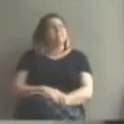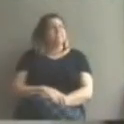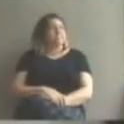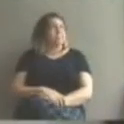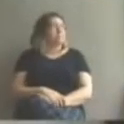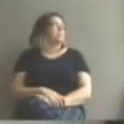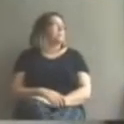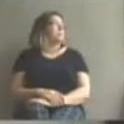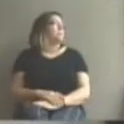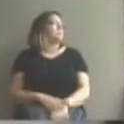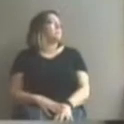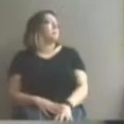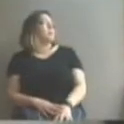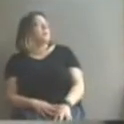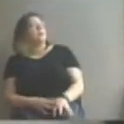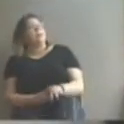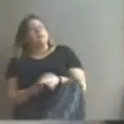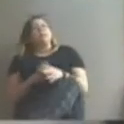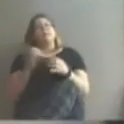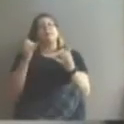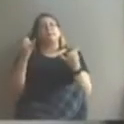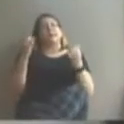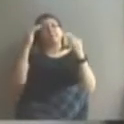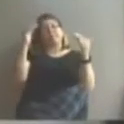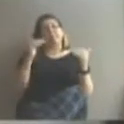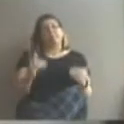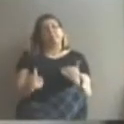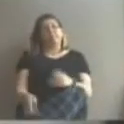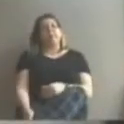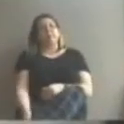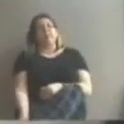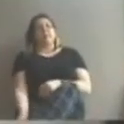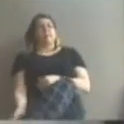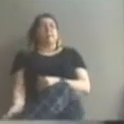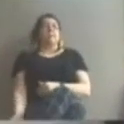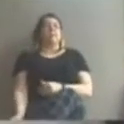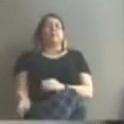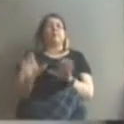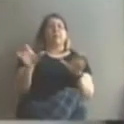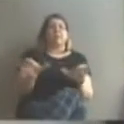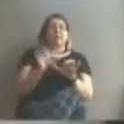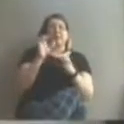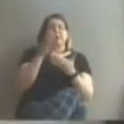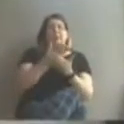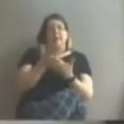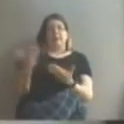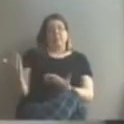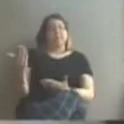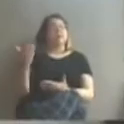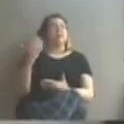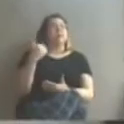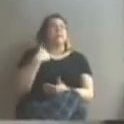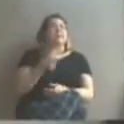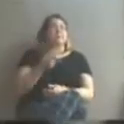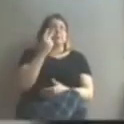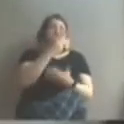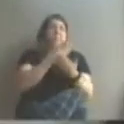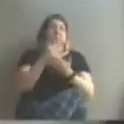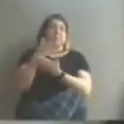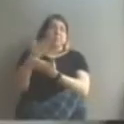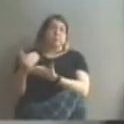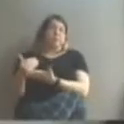Hargens. At this time, we'll move on to our next item, which is action items. Within action items, there are two sections